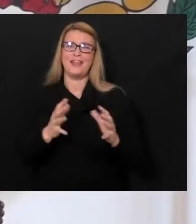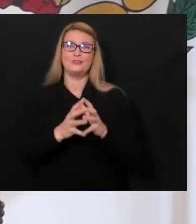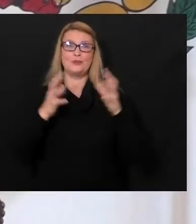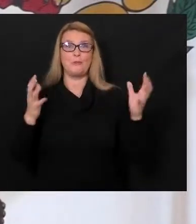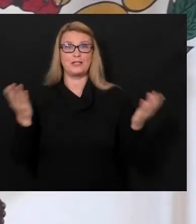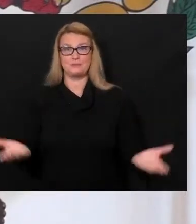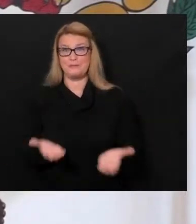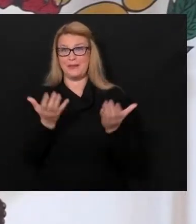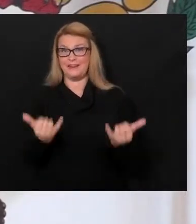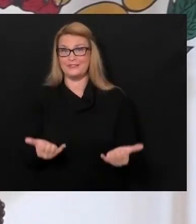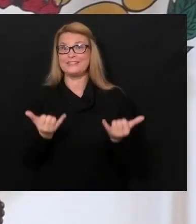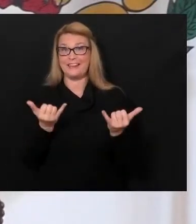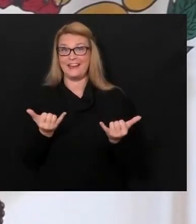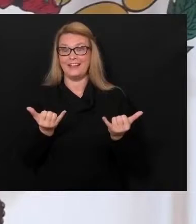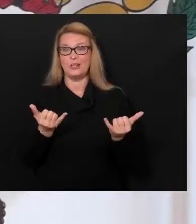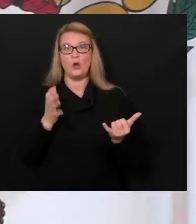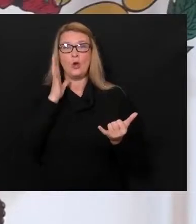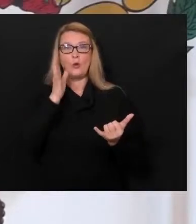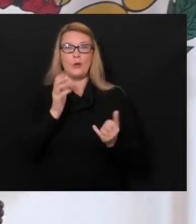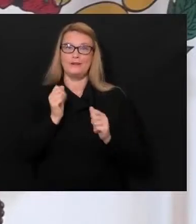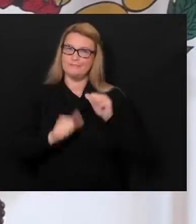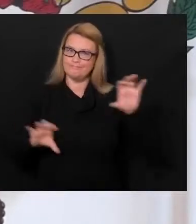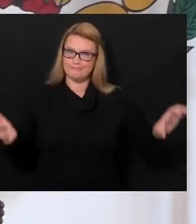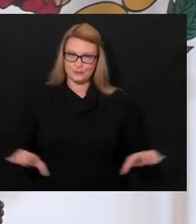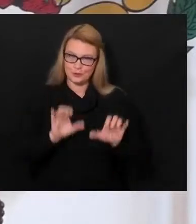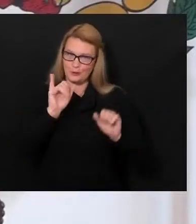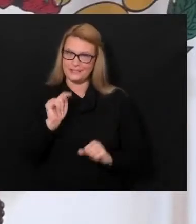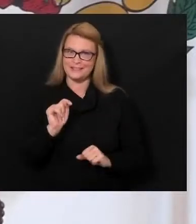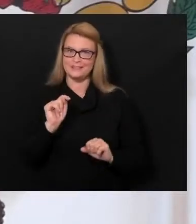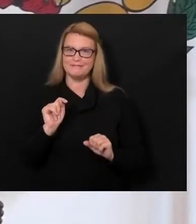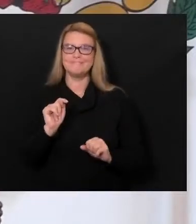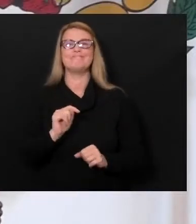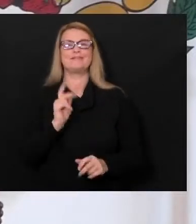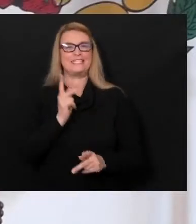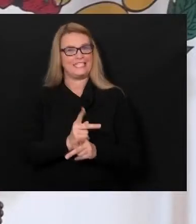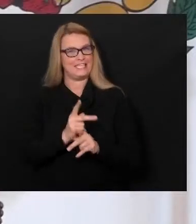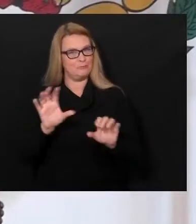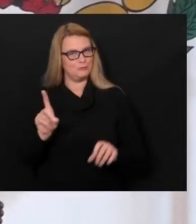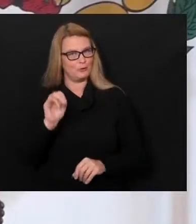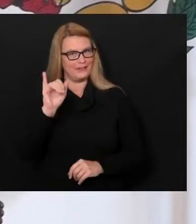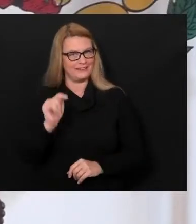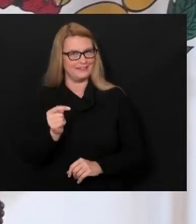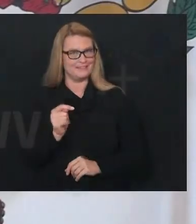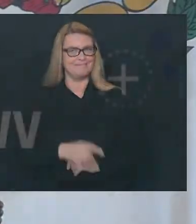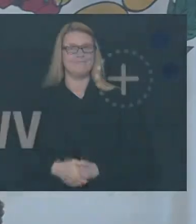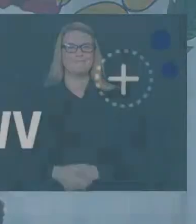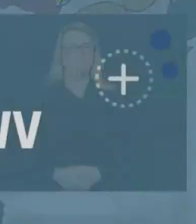being here today, and we're going to keep at it. Keep doing good stuff, West Virginia, please.